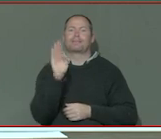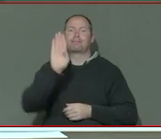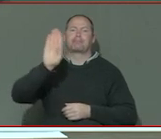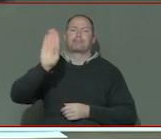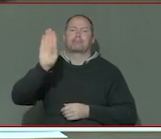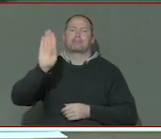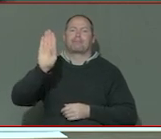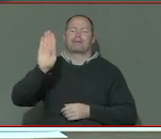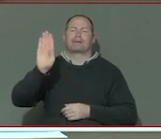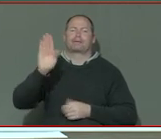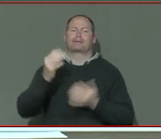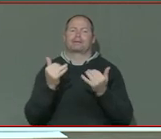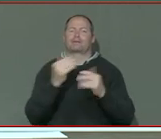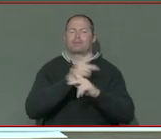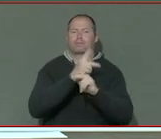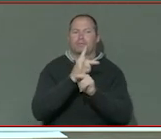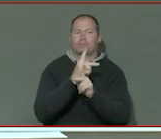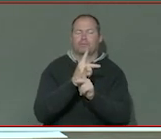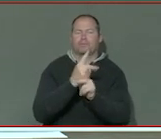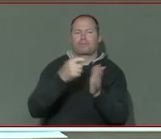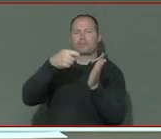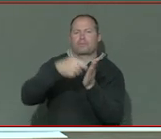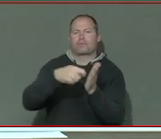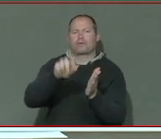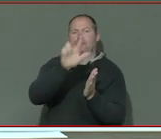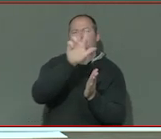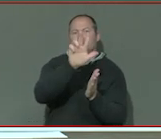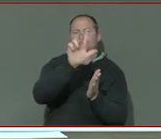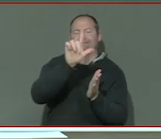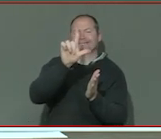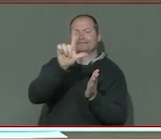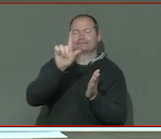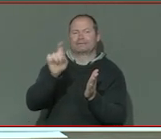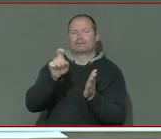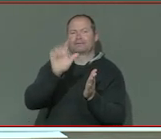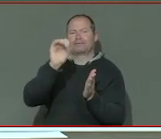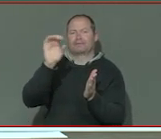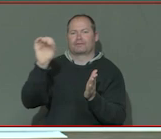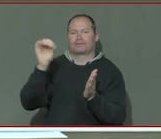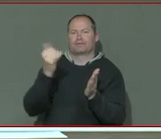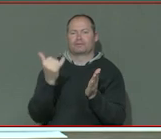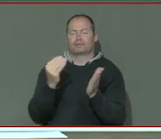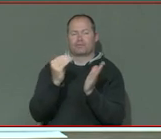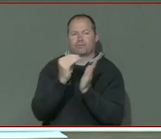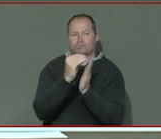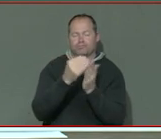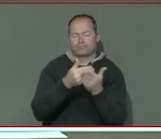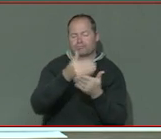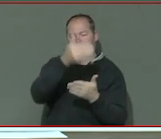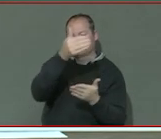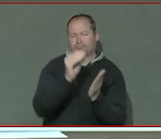for goods bought for 87,500 rand was reflected on the statement